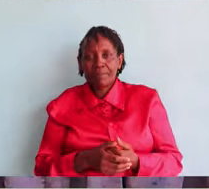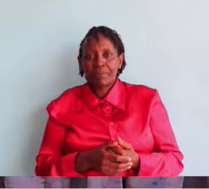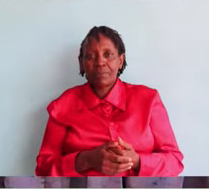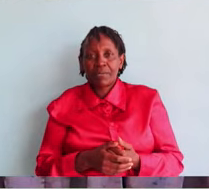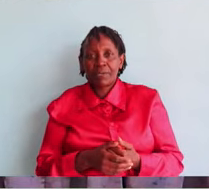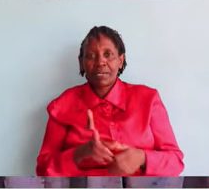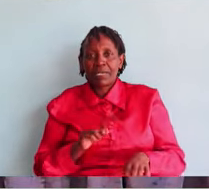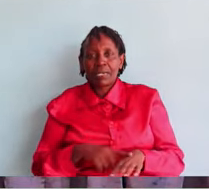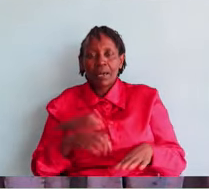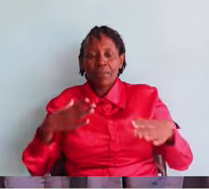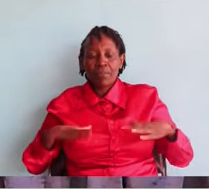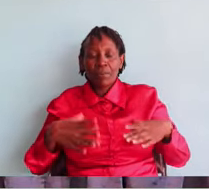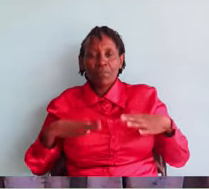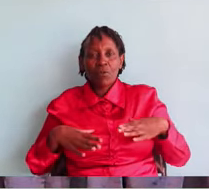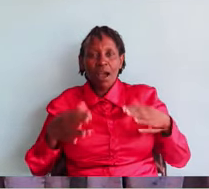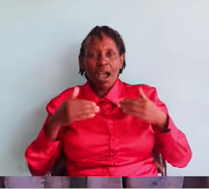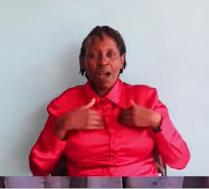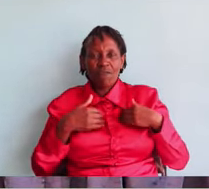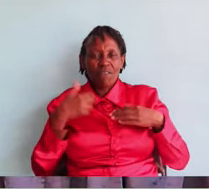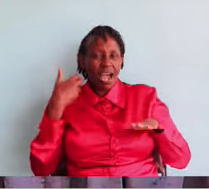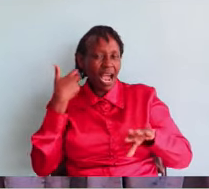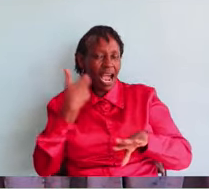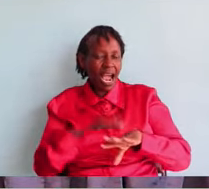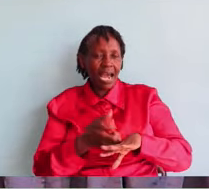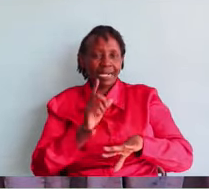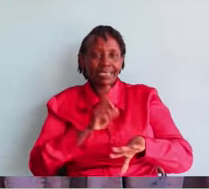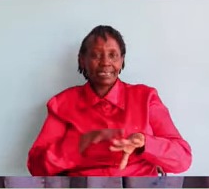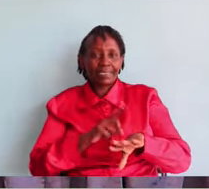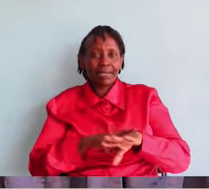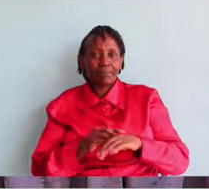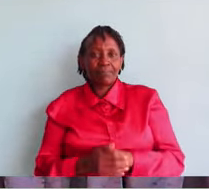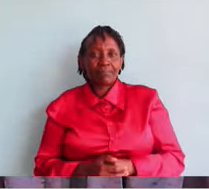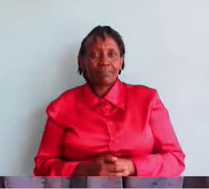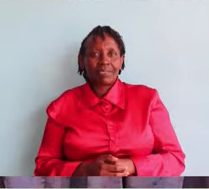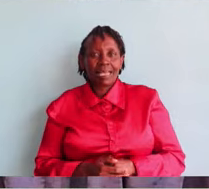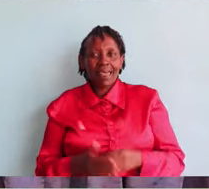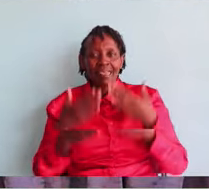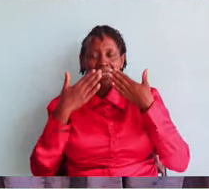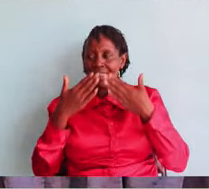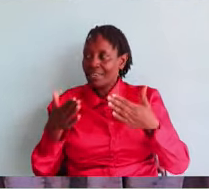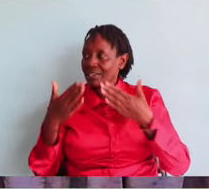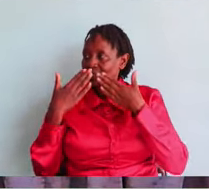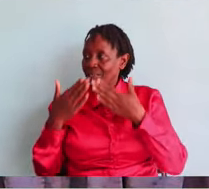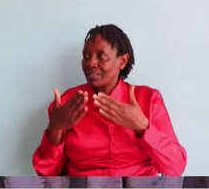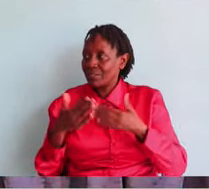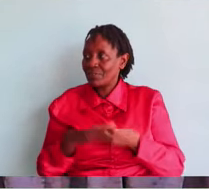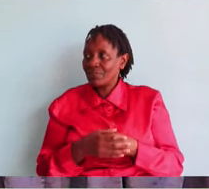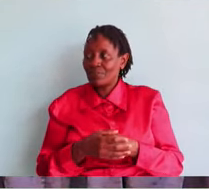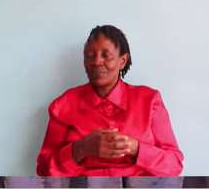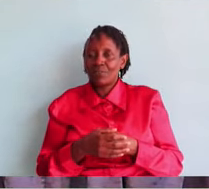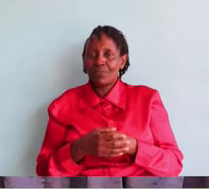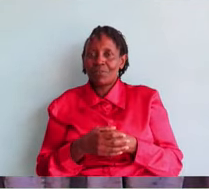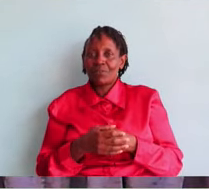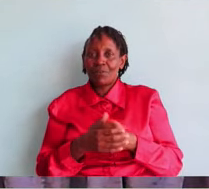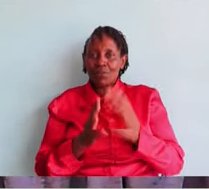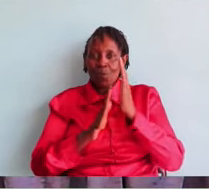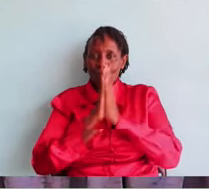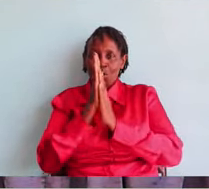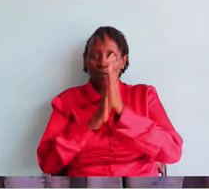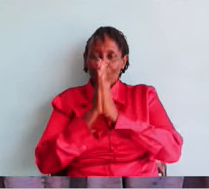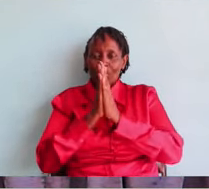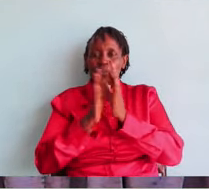people are going through difficult times. And I want to thank God for the great effort that our pastors in particular and